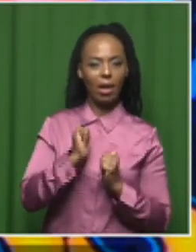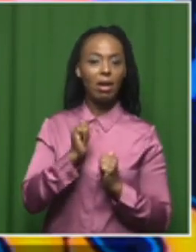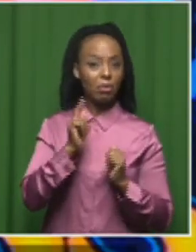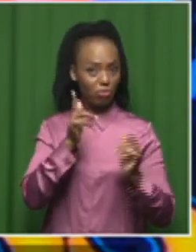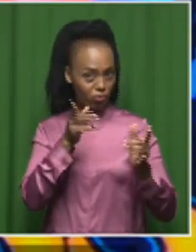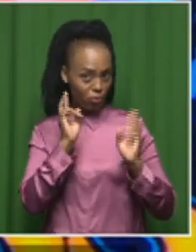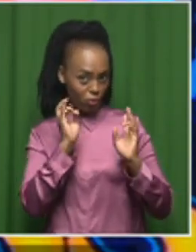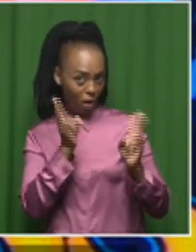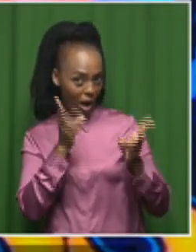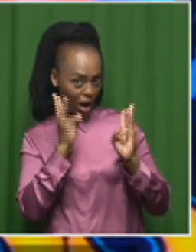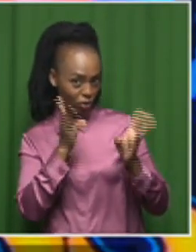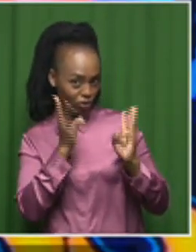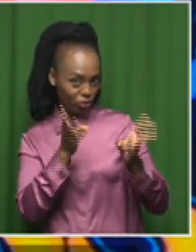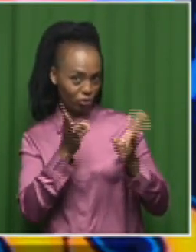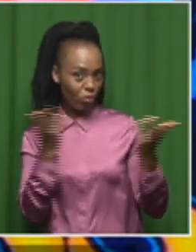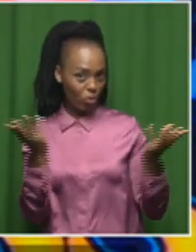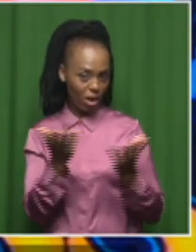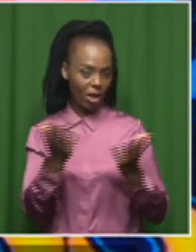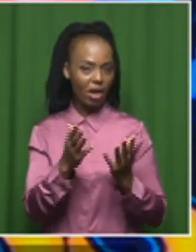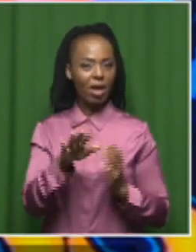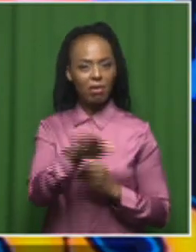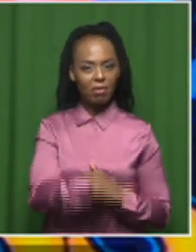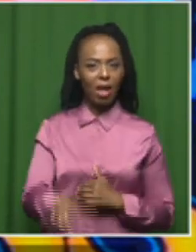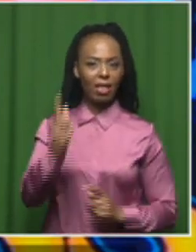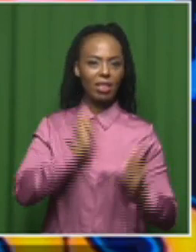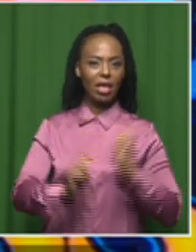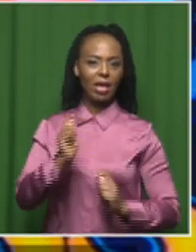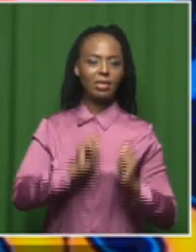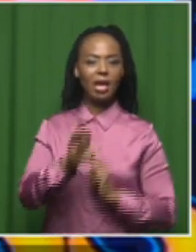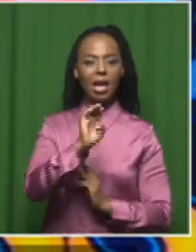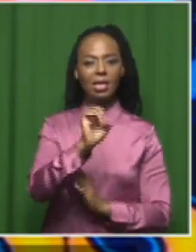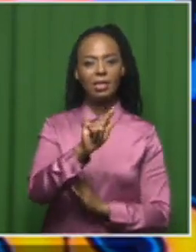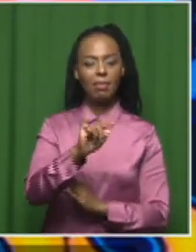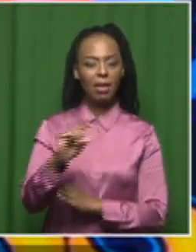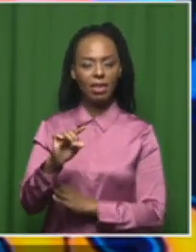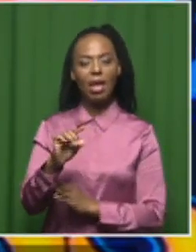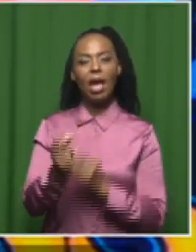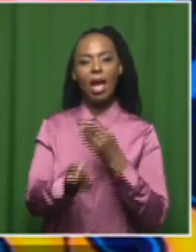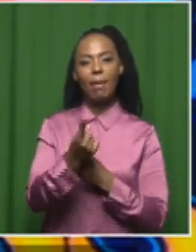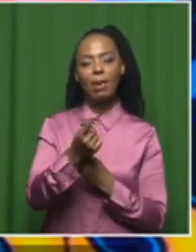in Boots at the Elizabeth Sneddon Theatre, happening between the 5th of December